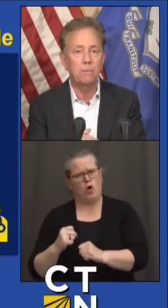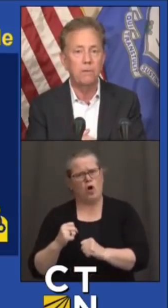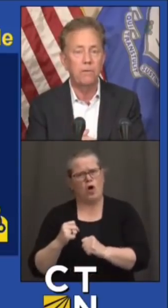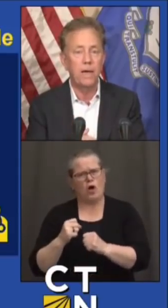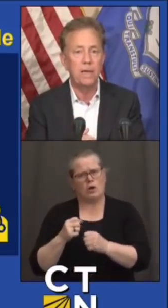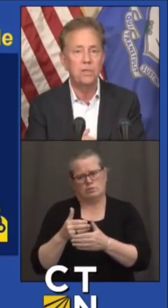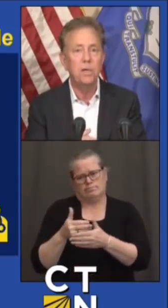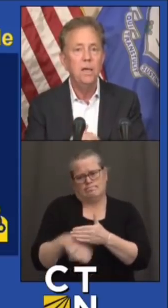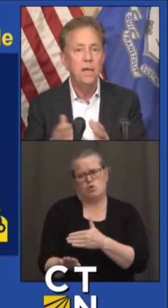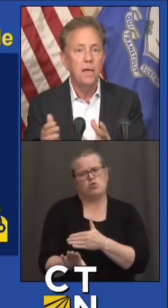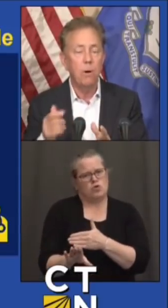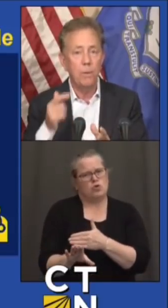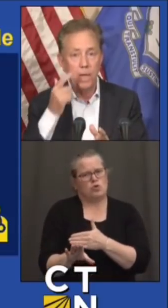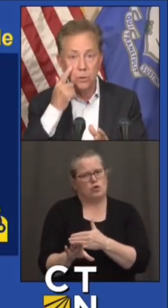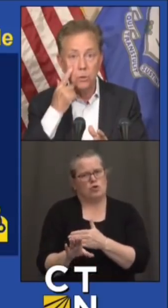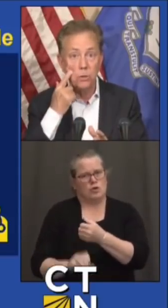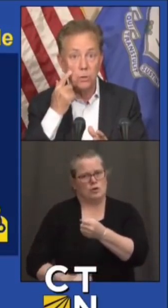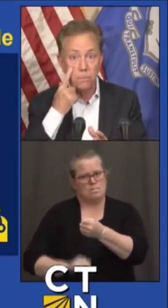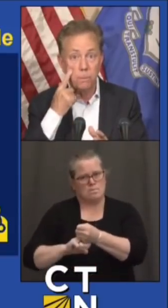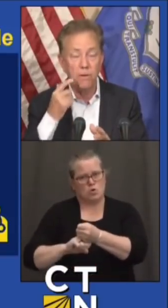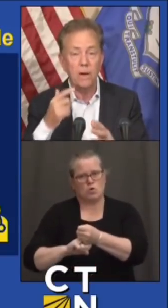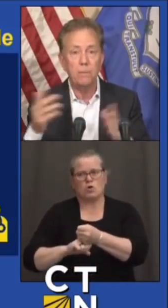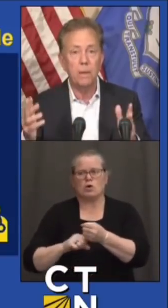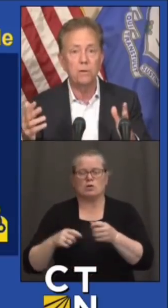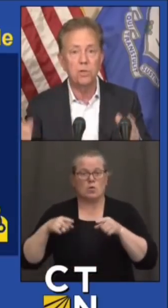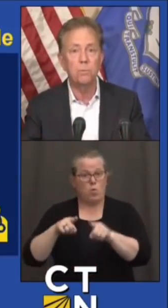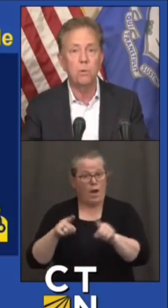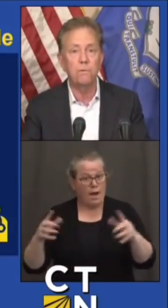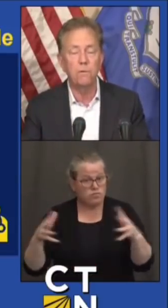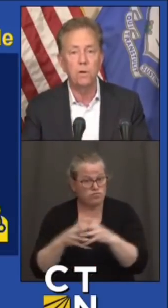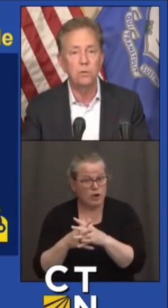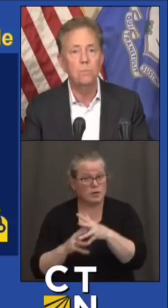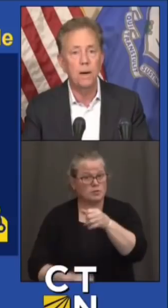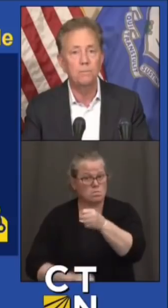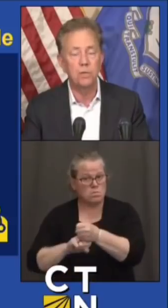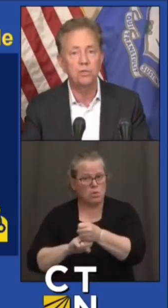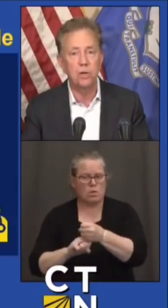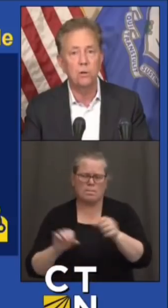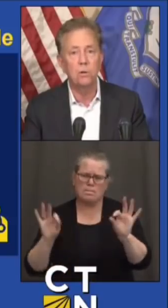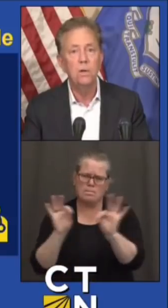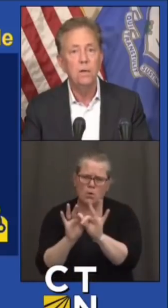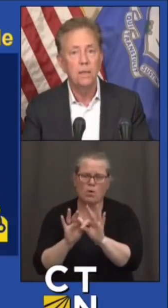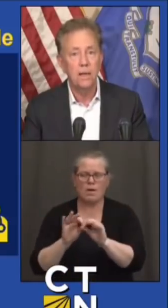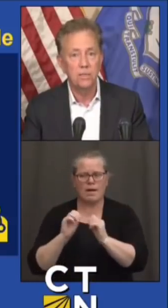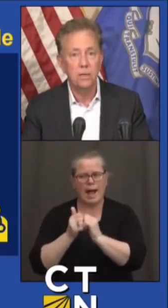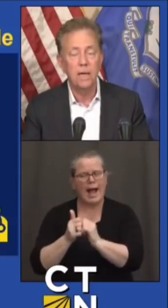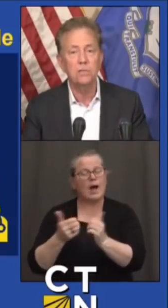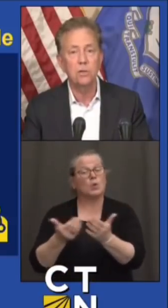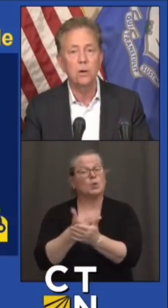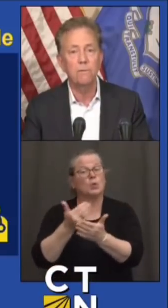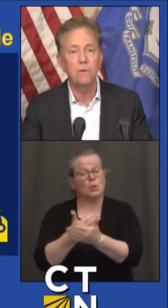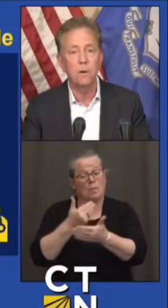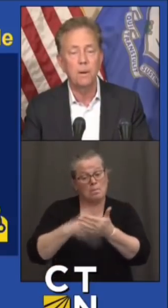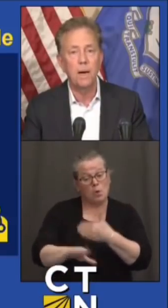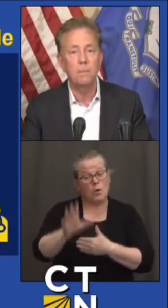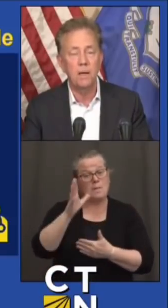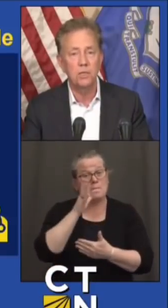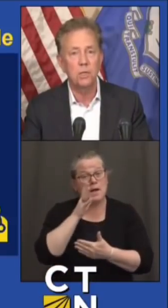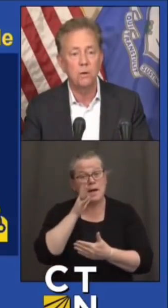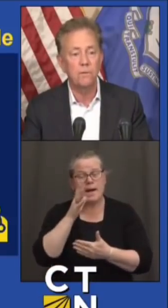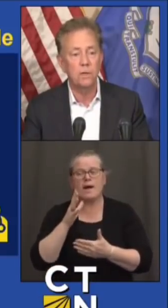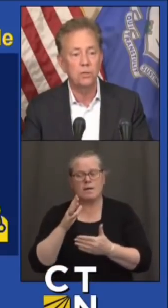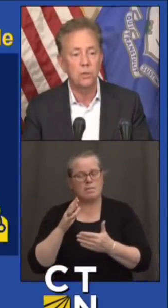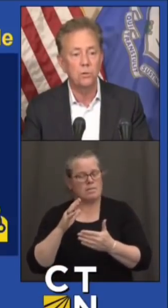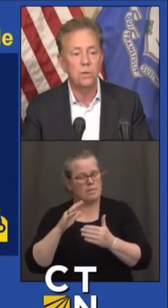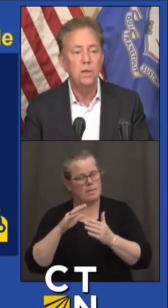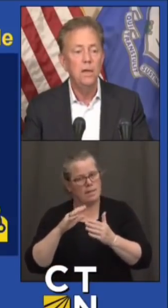about if you ask, and what we can do to provide better support for new moms in general. That's a Head Start for a mom, Head